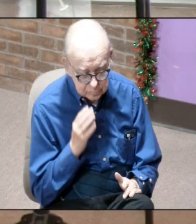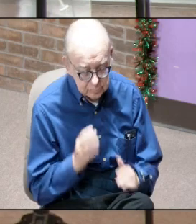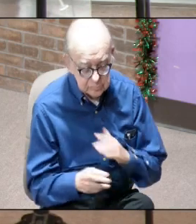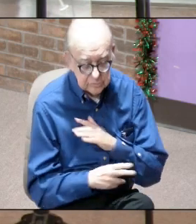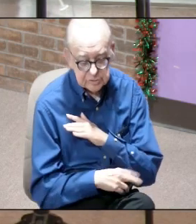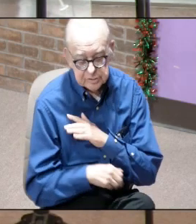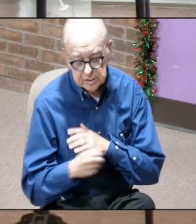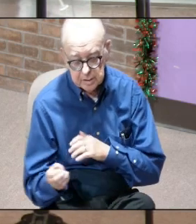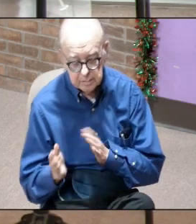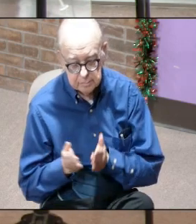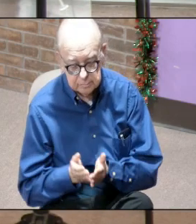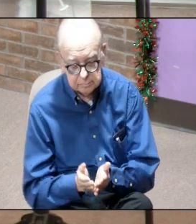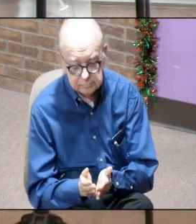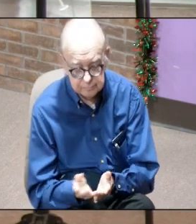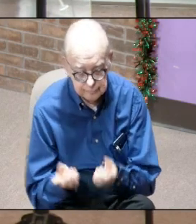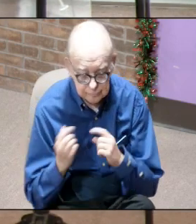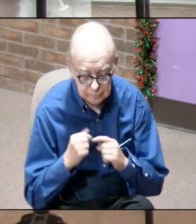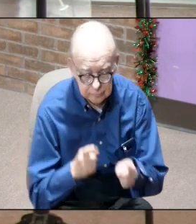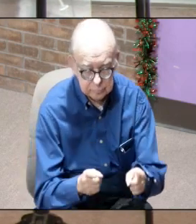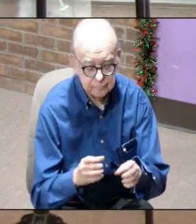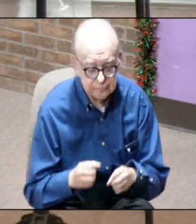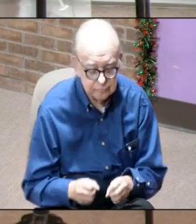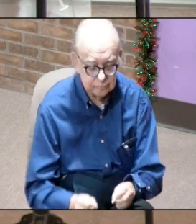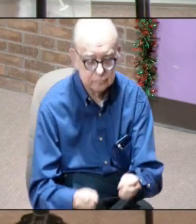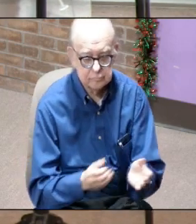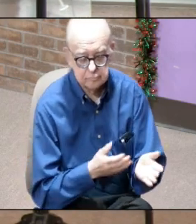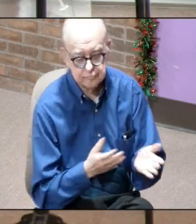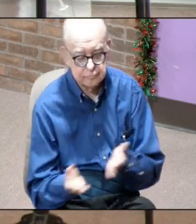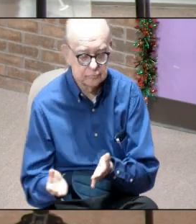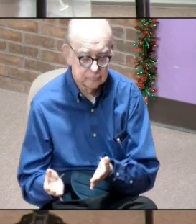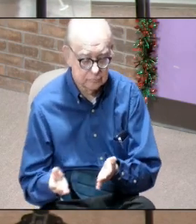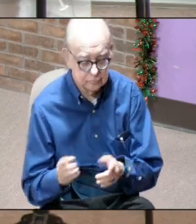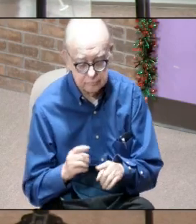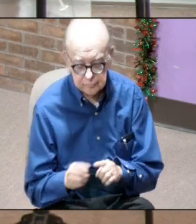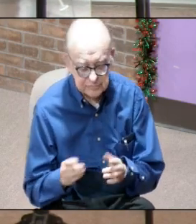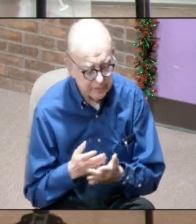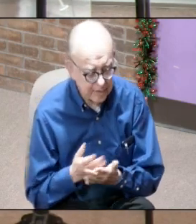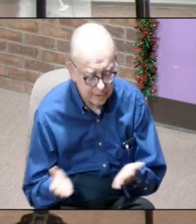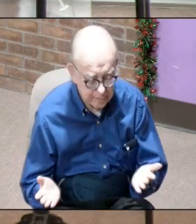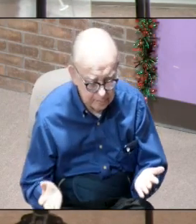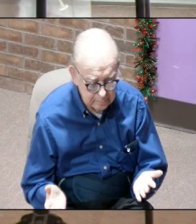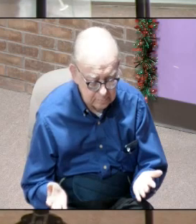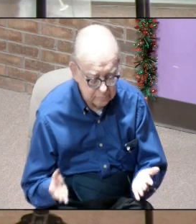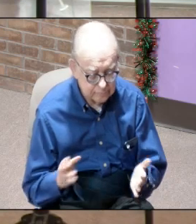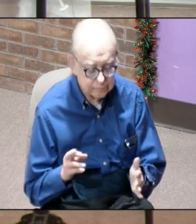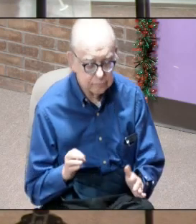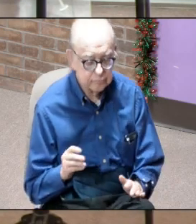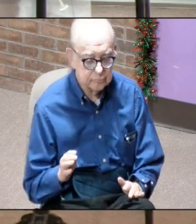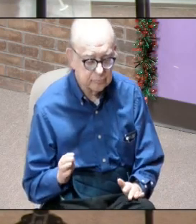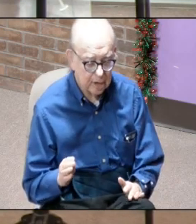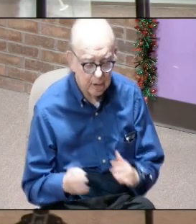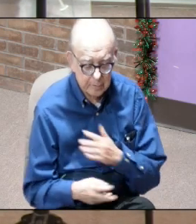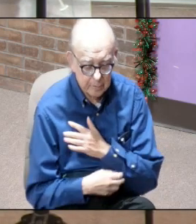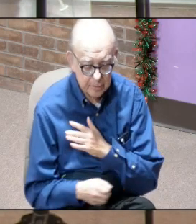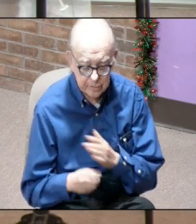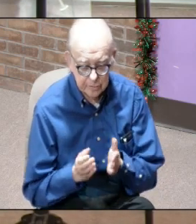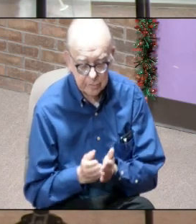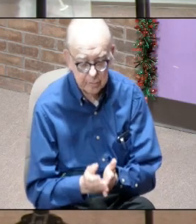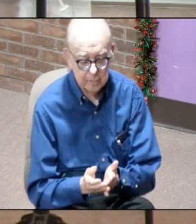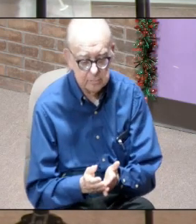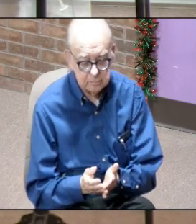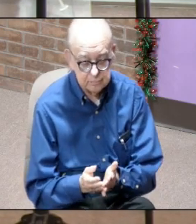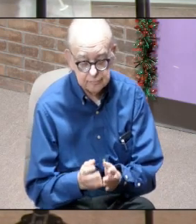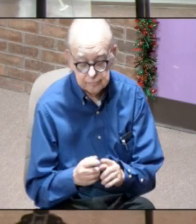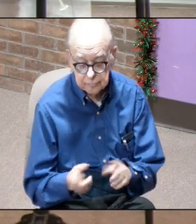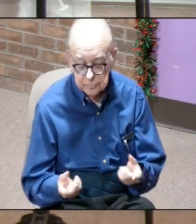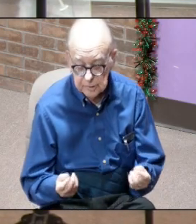ships. Ships coming across the seas, carrying money, goods, whatever. They would rob these ships. But what they